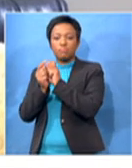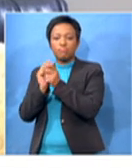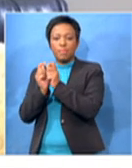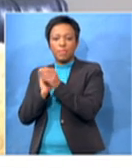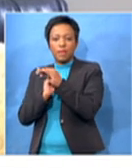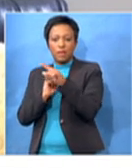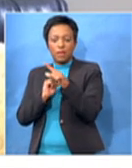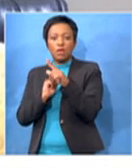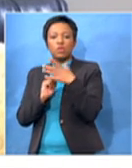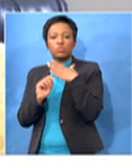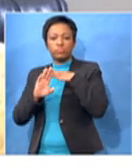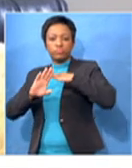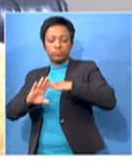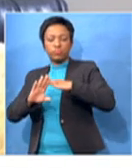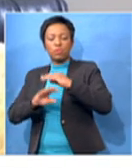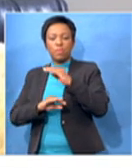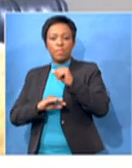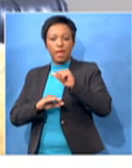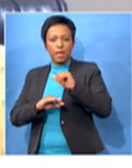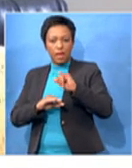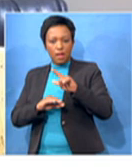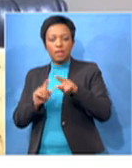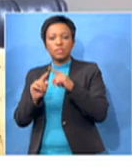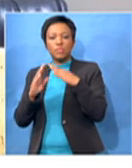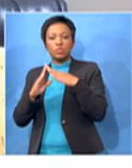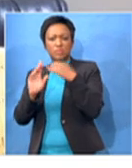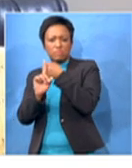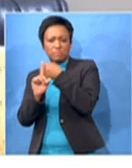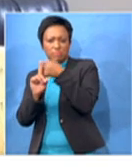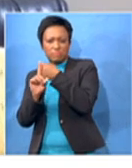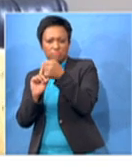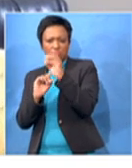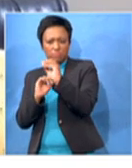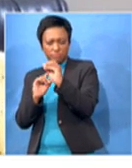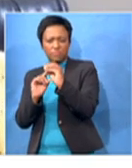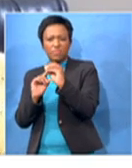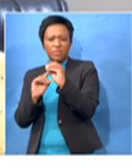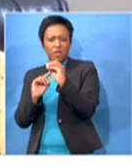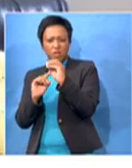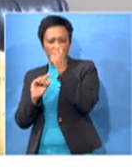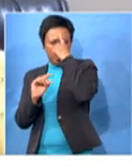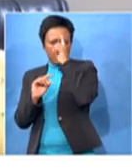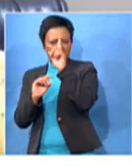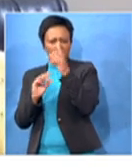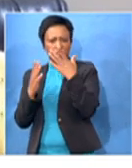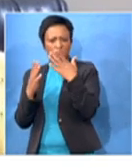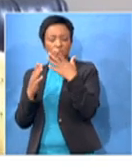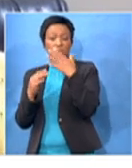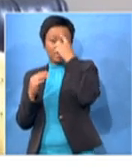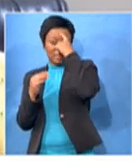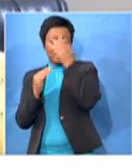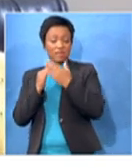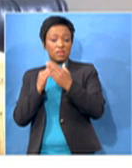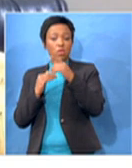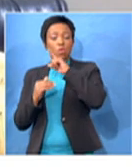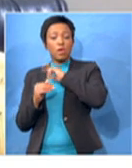to prohibit the granting of bail in cases of domestic violence? I mean, we need to consider in greater detail the sensitivity around this